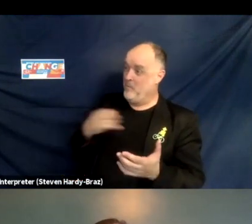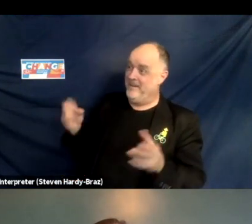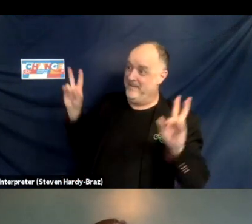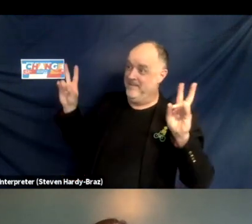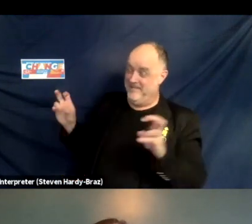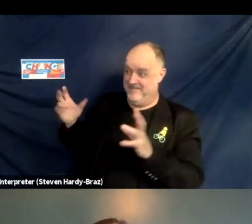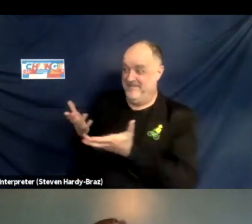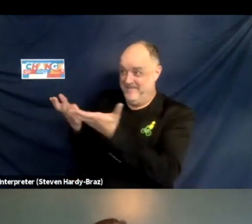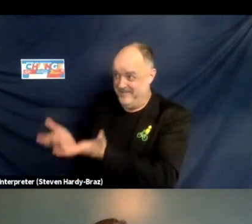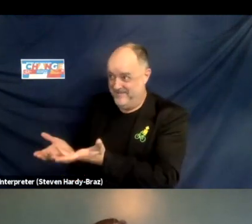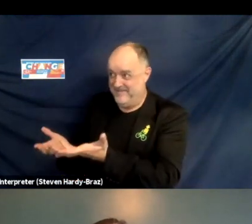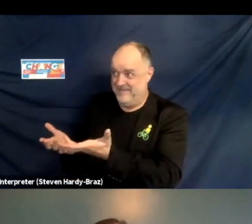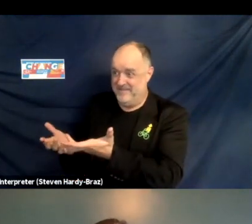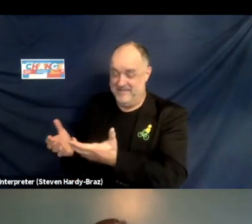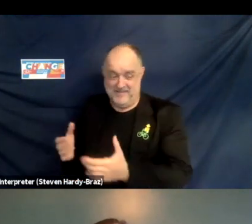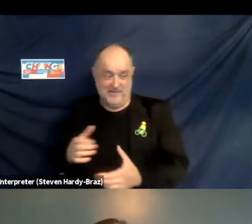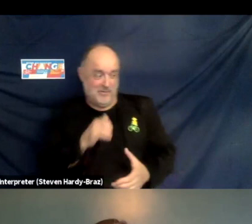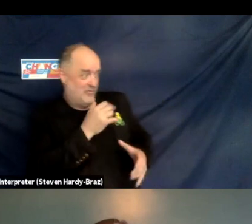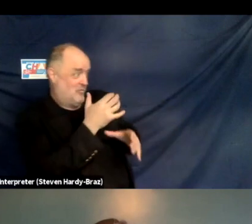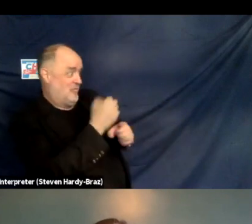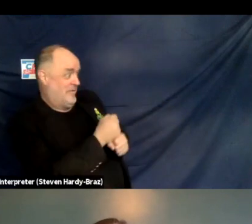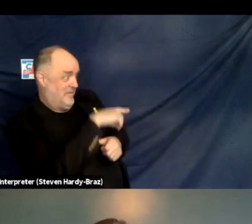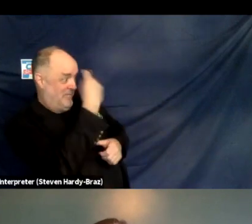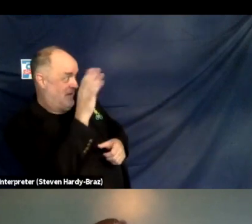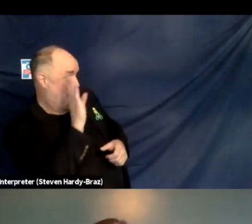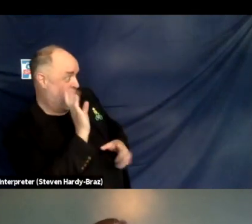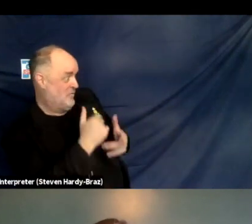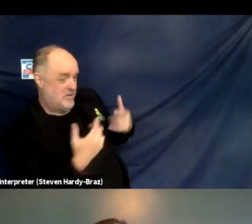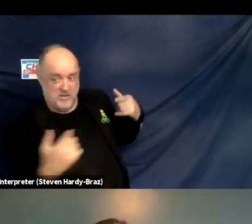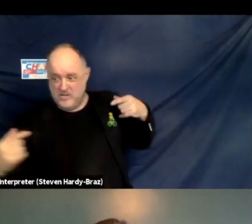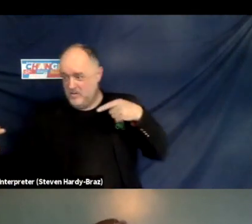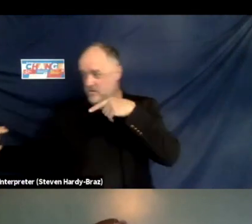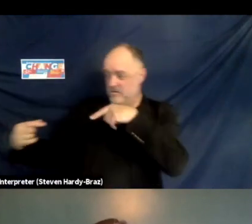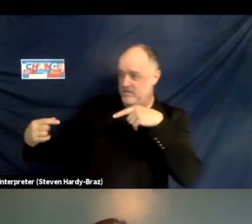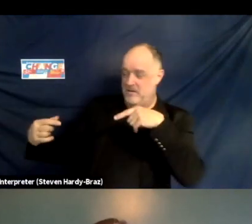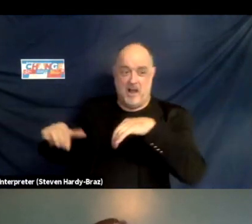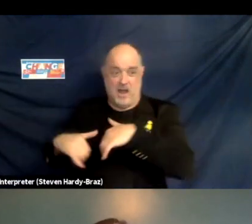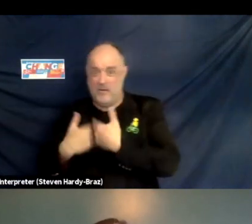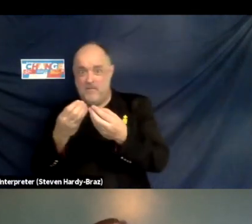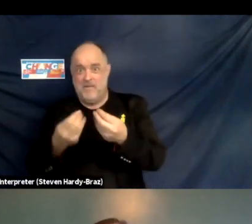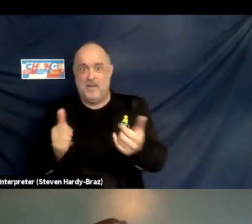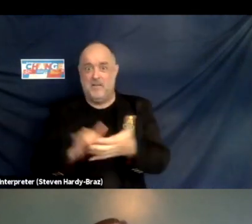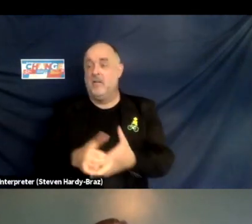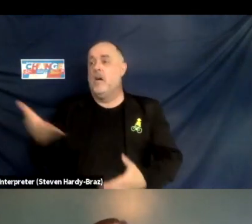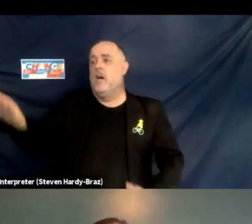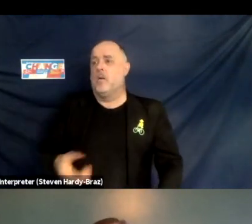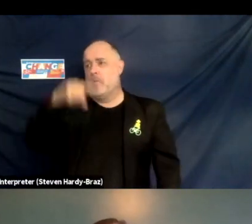are also distrusted by these Black and Brown communities. So how do you fix it? Hire